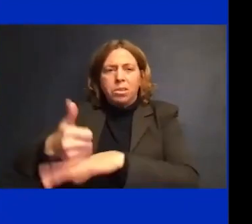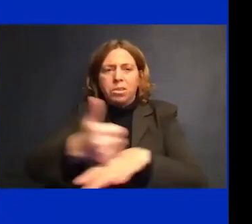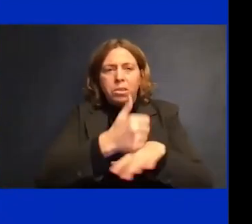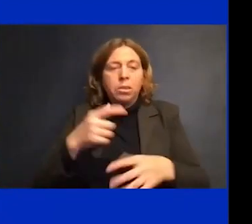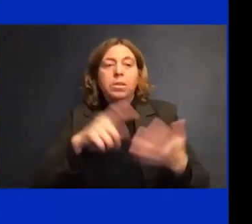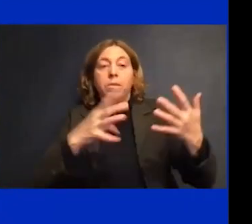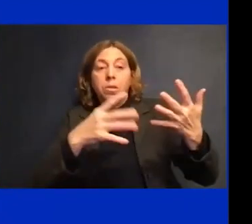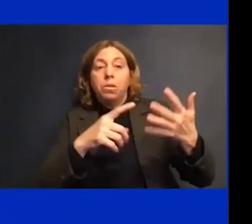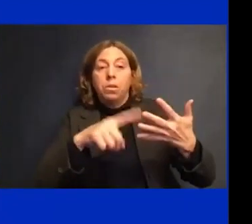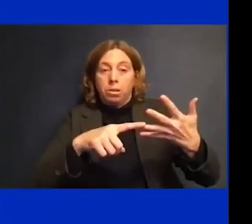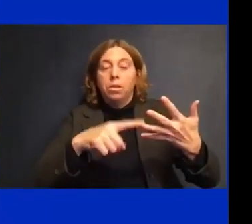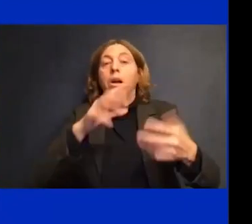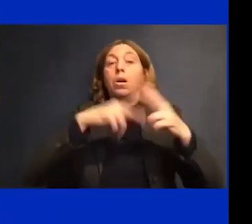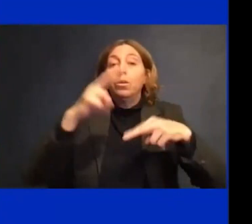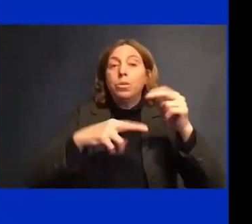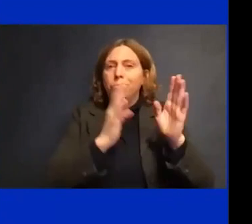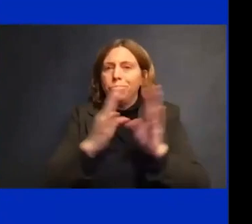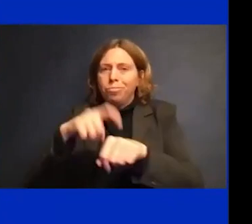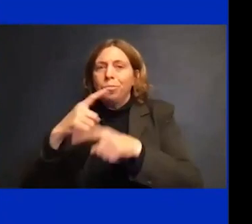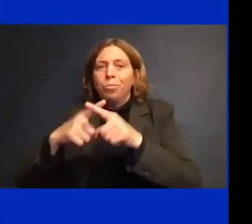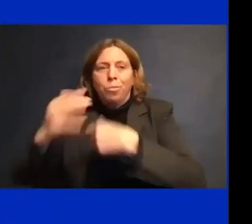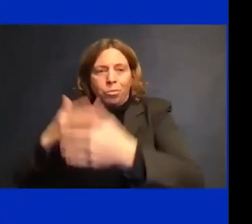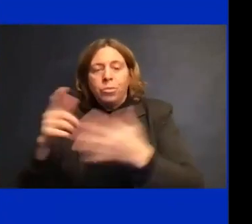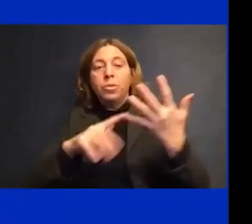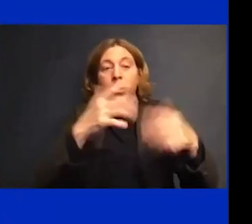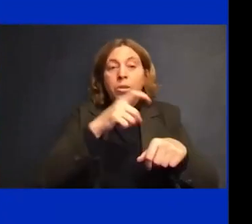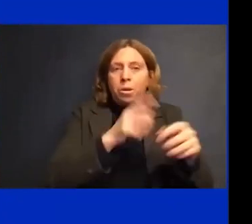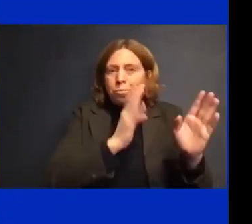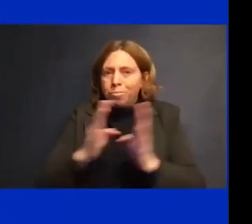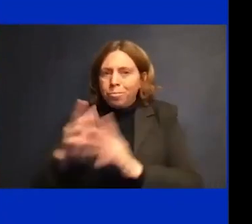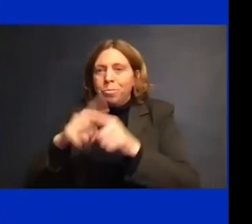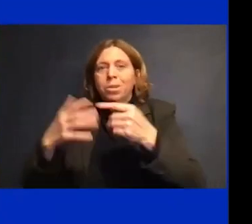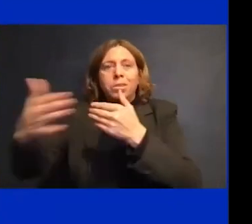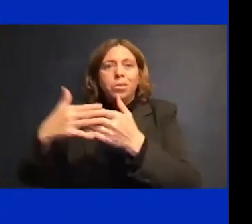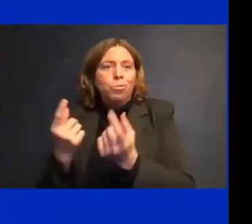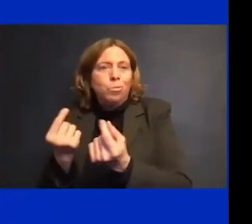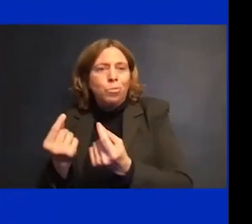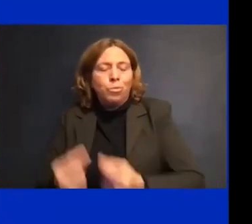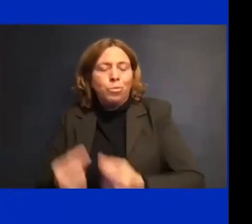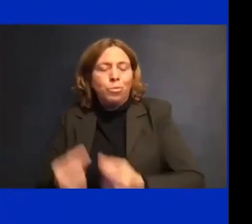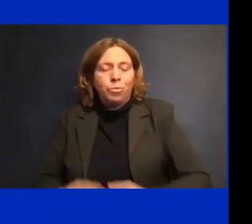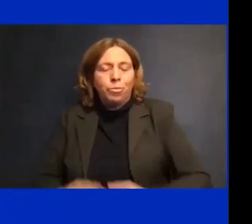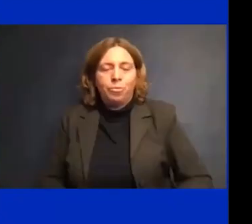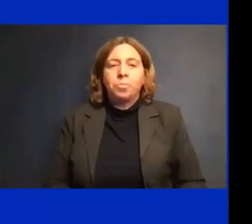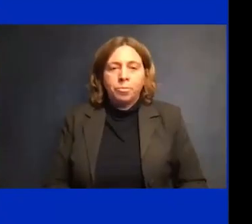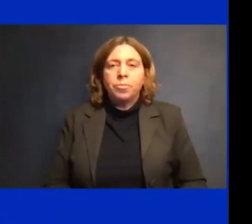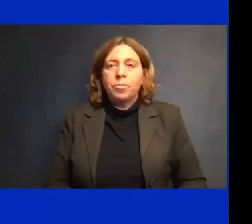construction phasing and process, and finally, the project timeline and next steps.